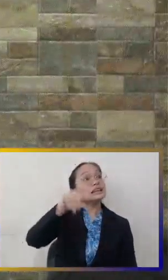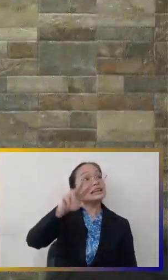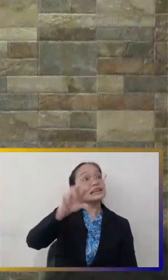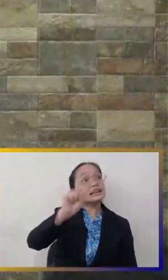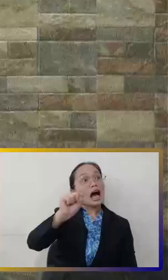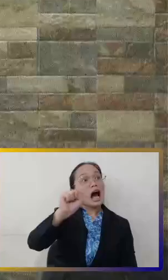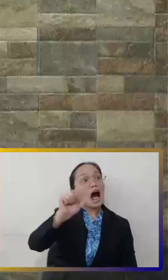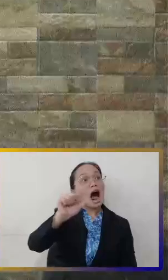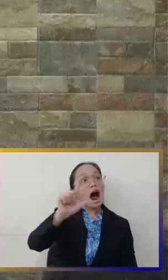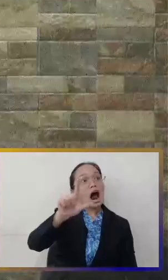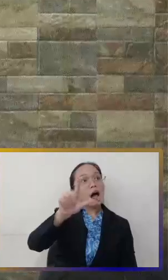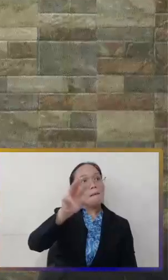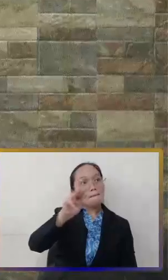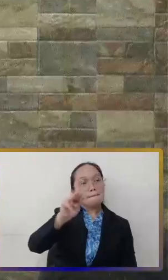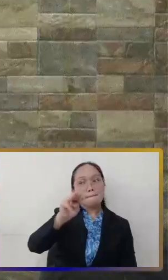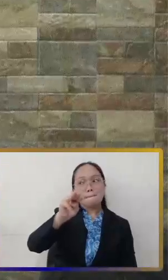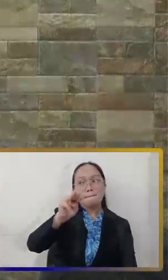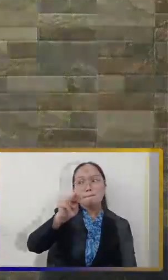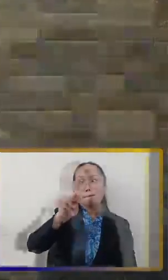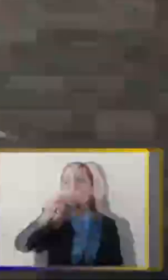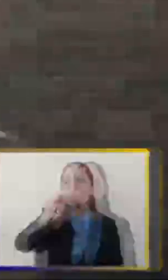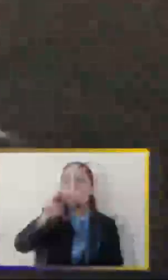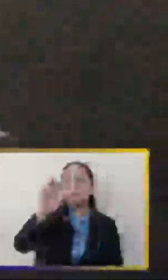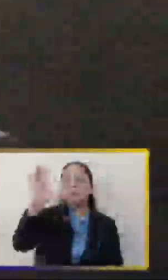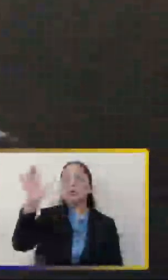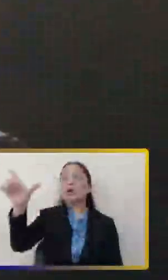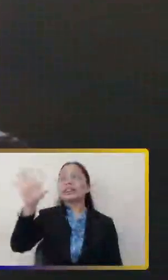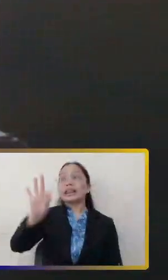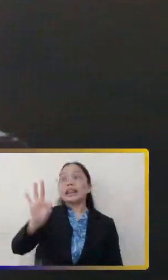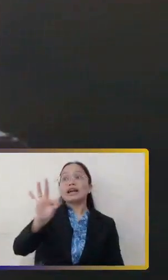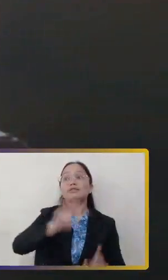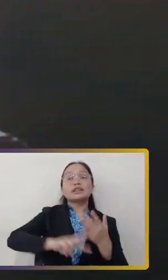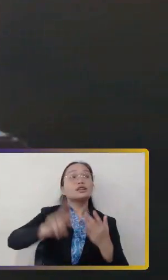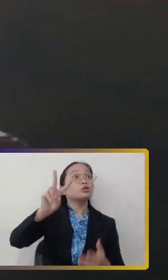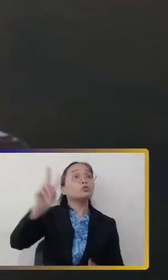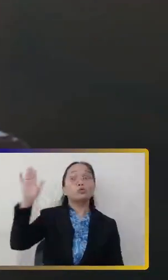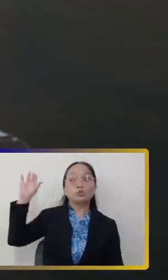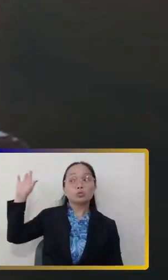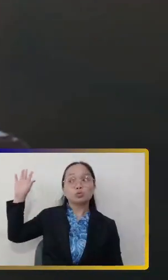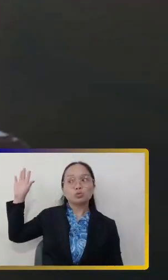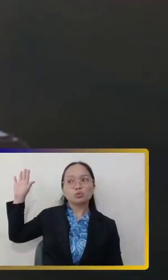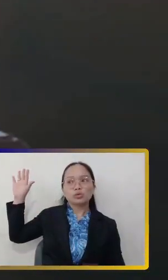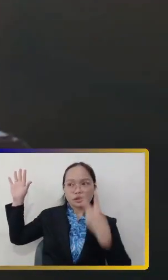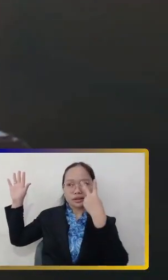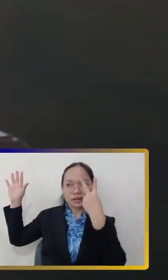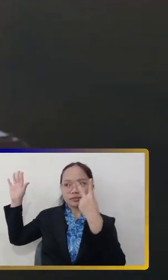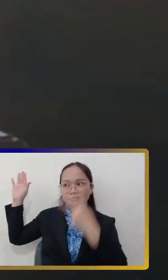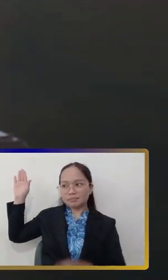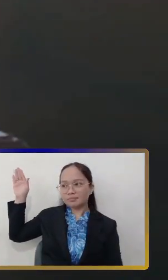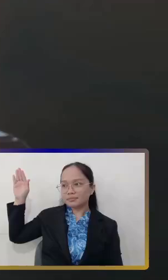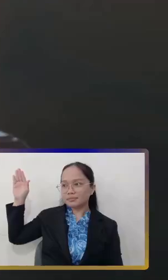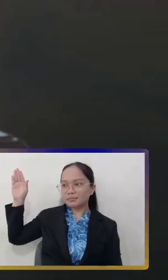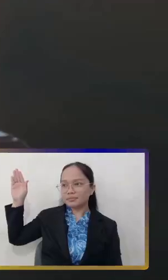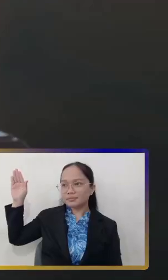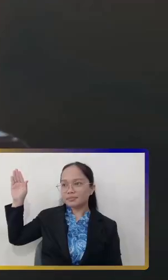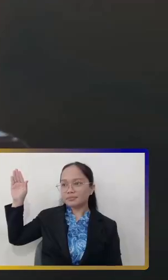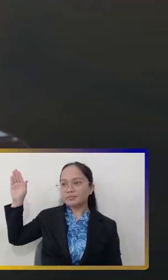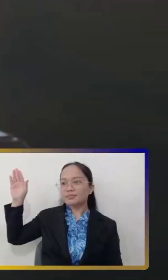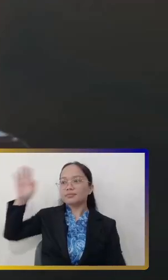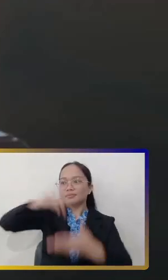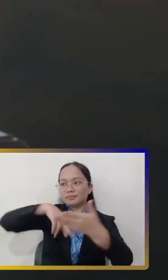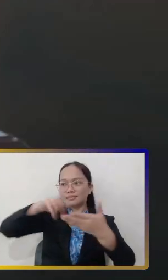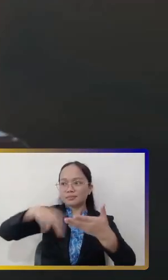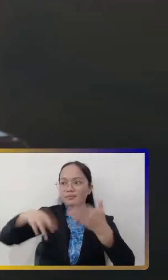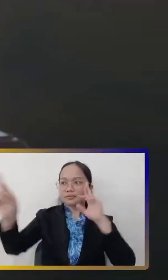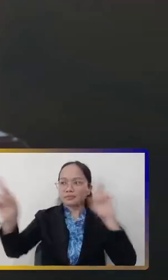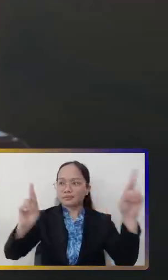29, verse number 2. Psalm 29, verse number 2. Alright, are you with me now? Alright, let's read it